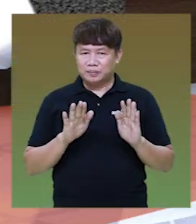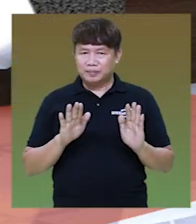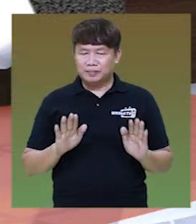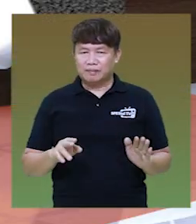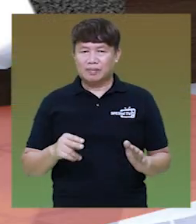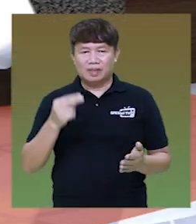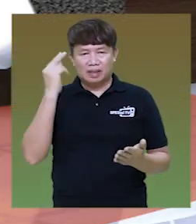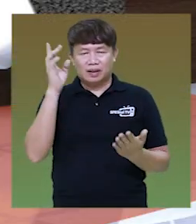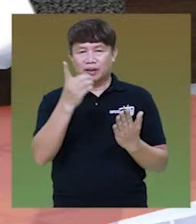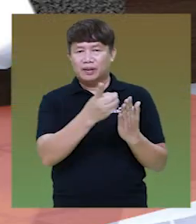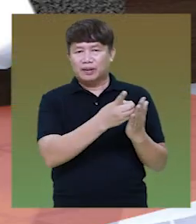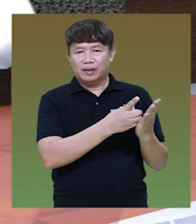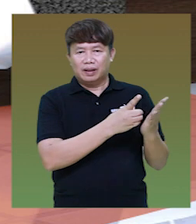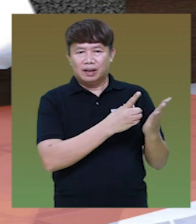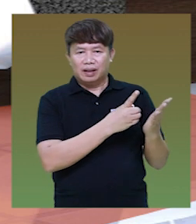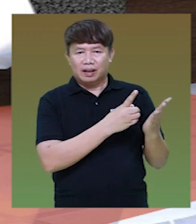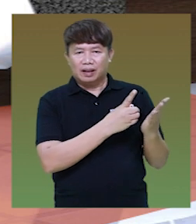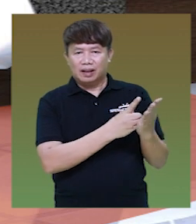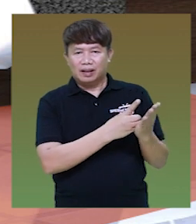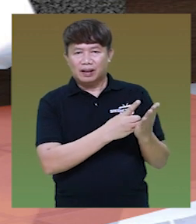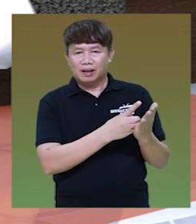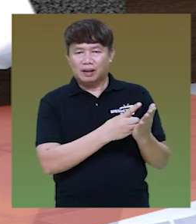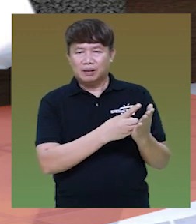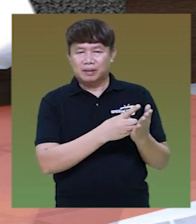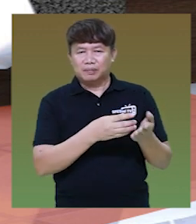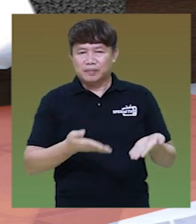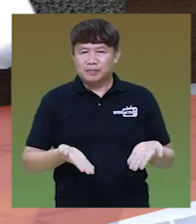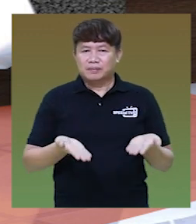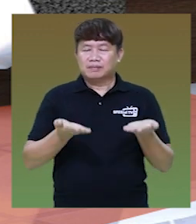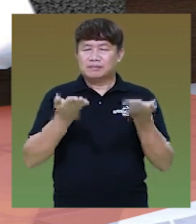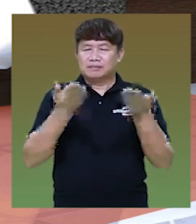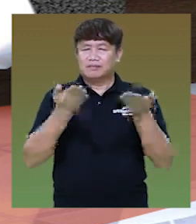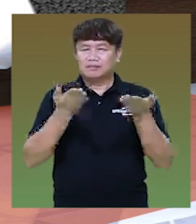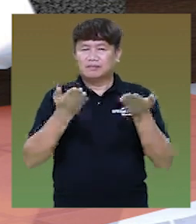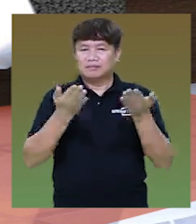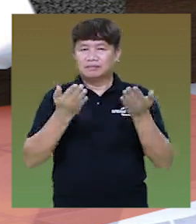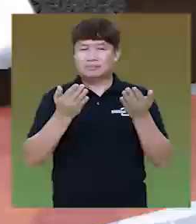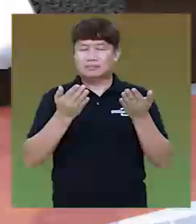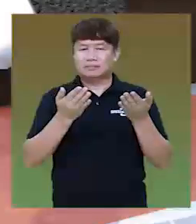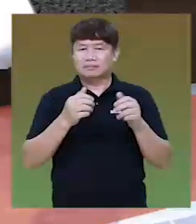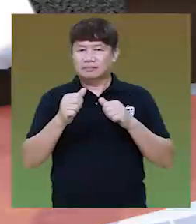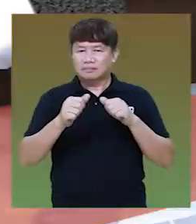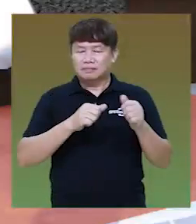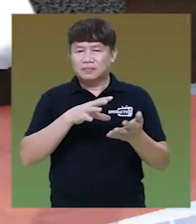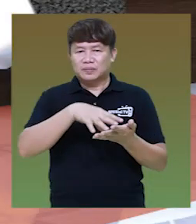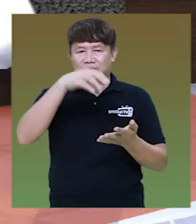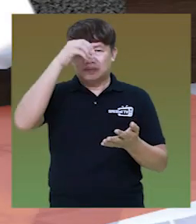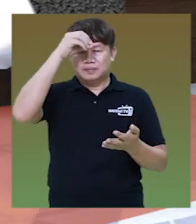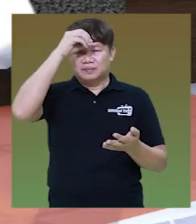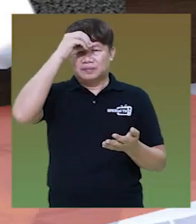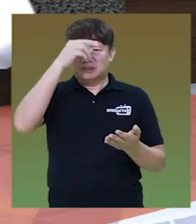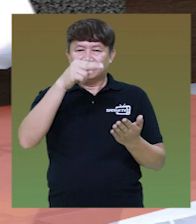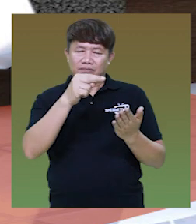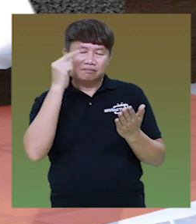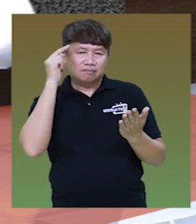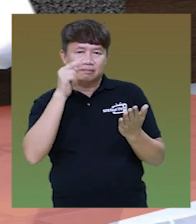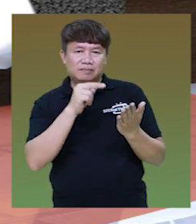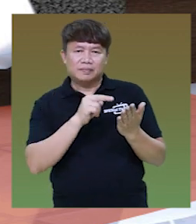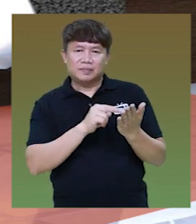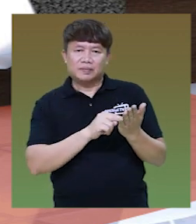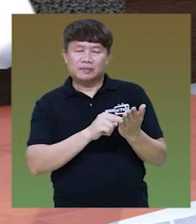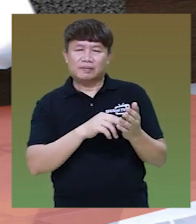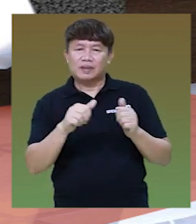Kids, noting details promotes active learning. By taking notes, we are actively involved in the